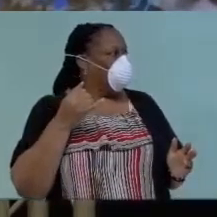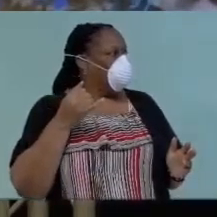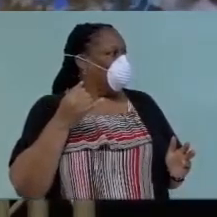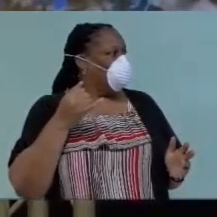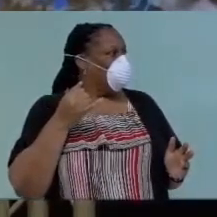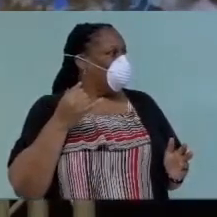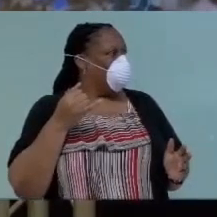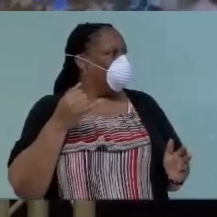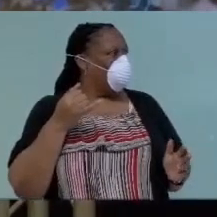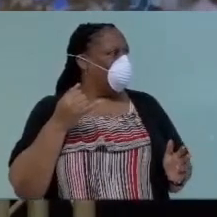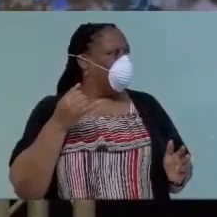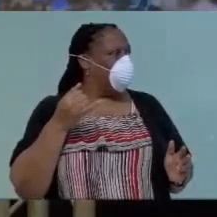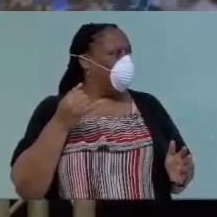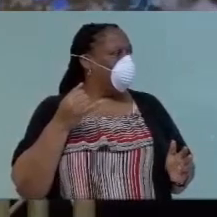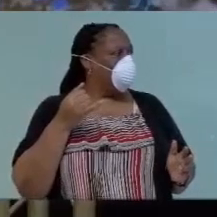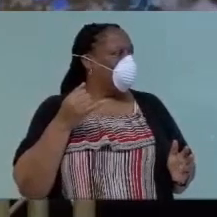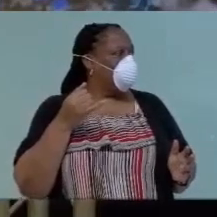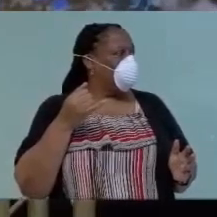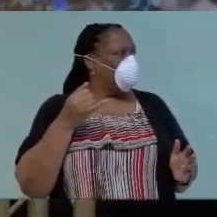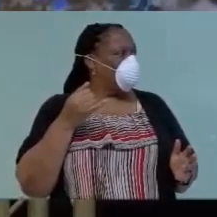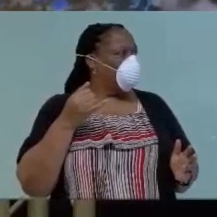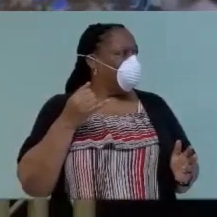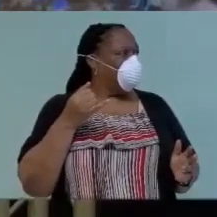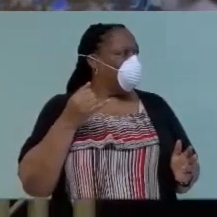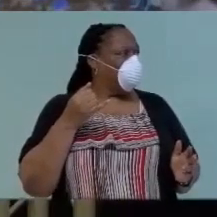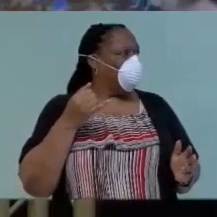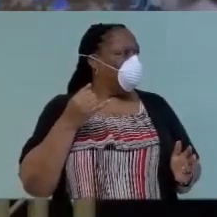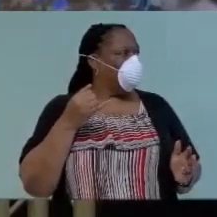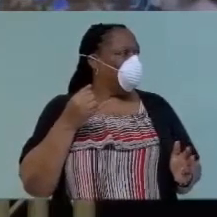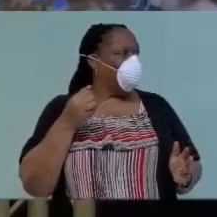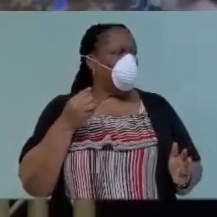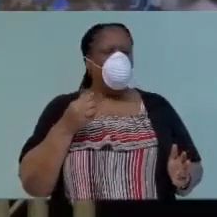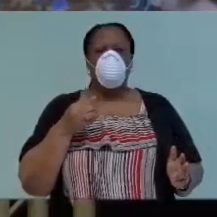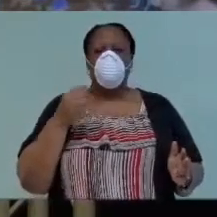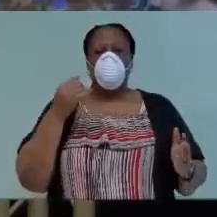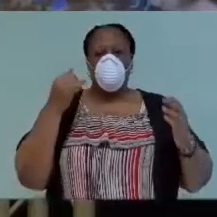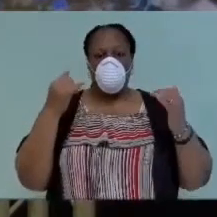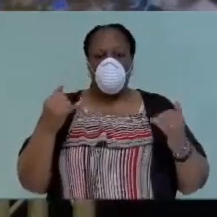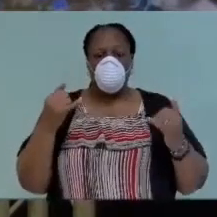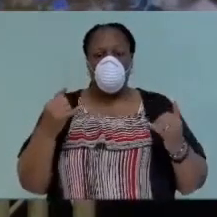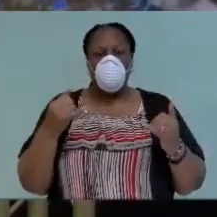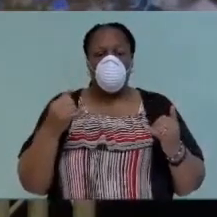and have full and documented confidence in the results from our local lab.